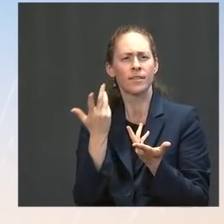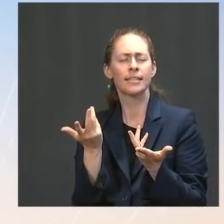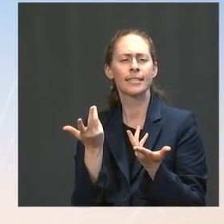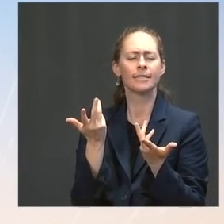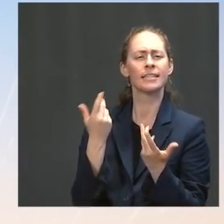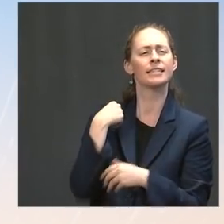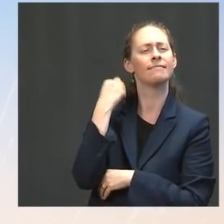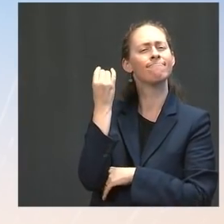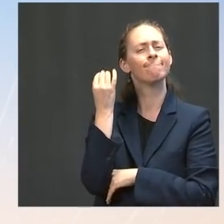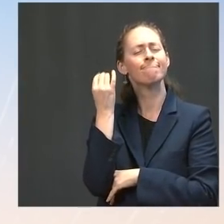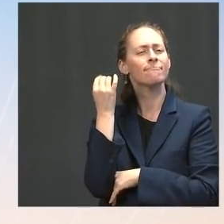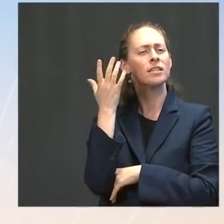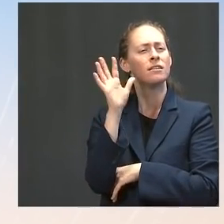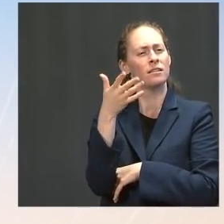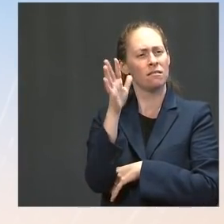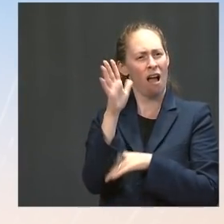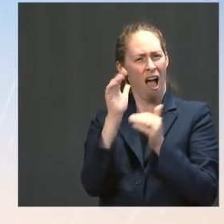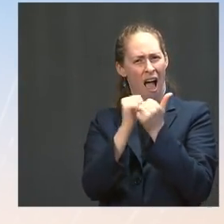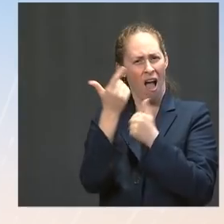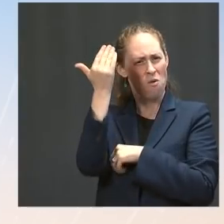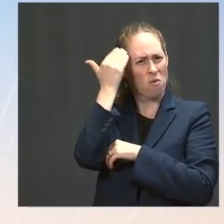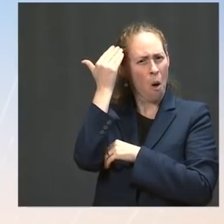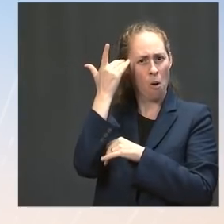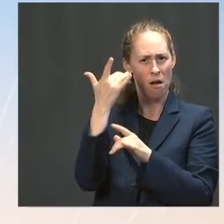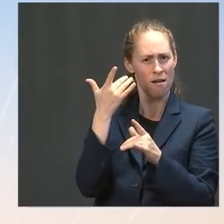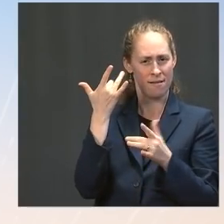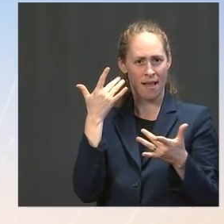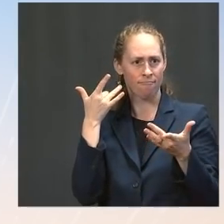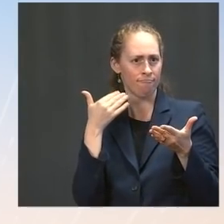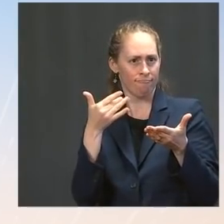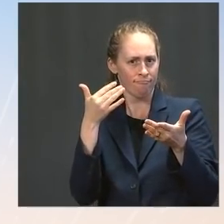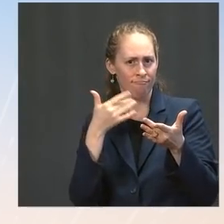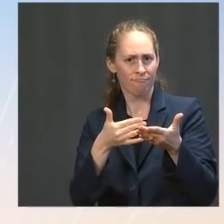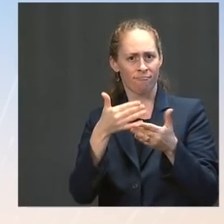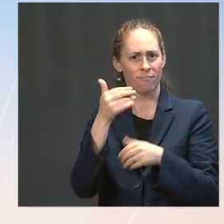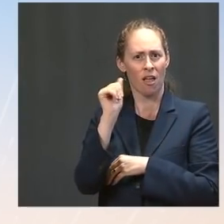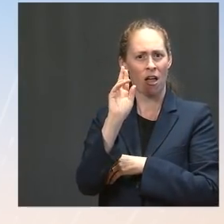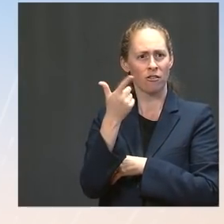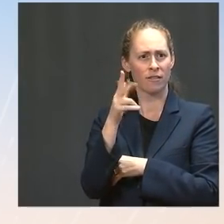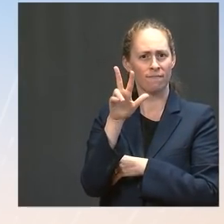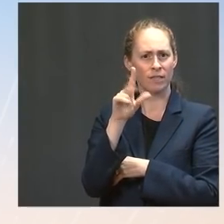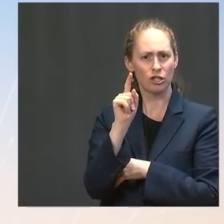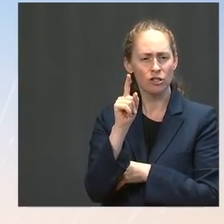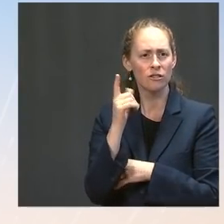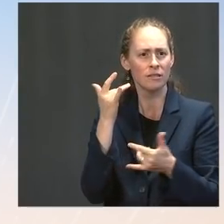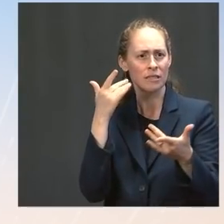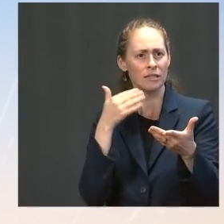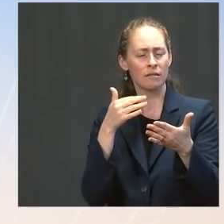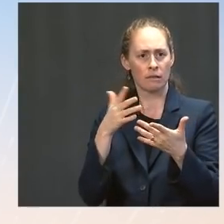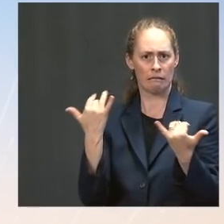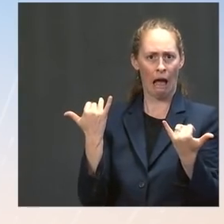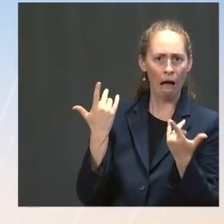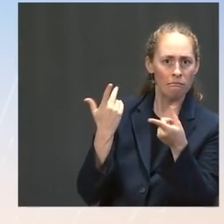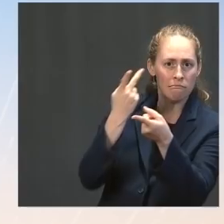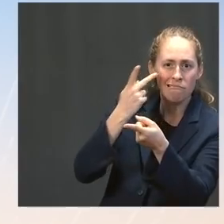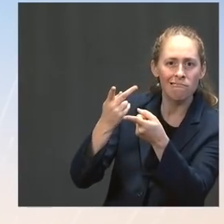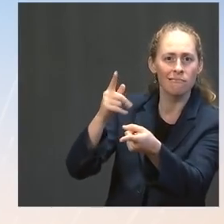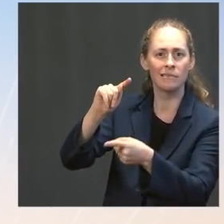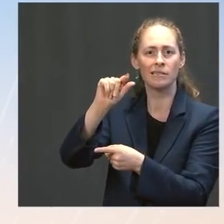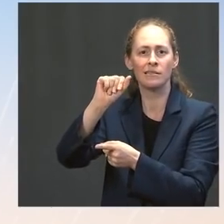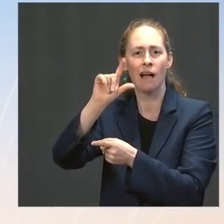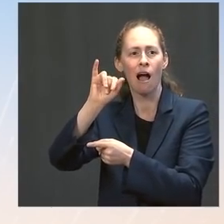they're providing explicit permission for grantees to use self-attestation without further documentation of their